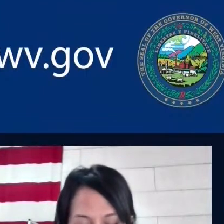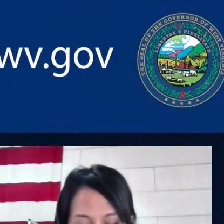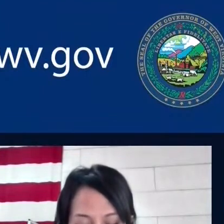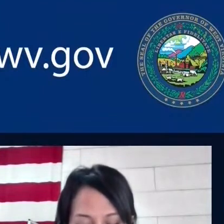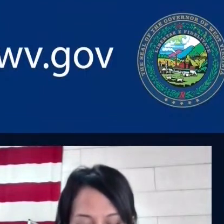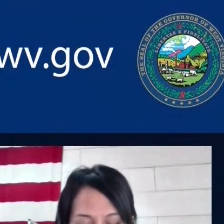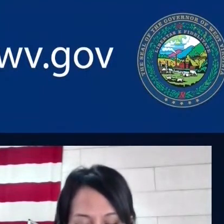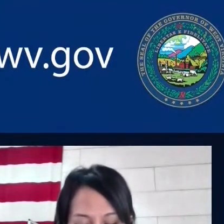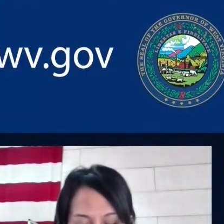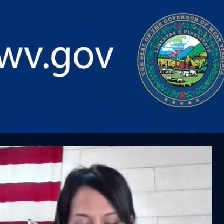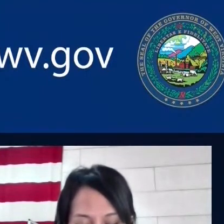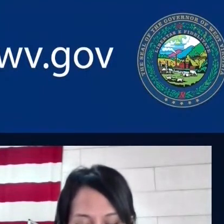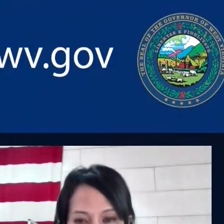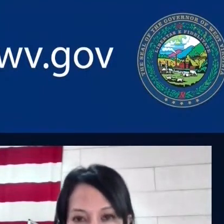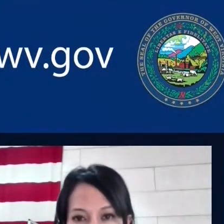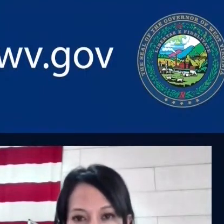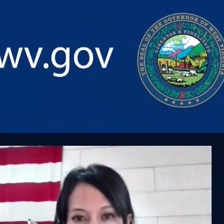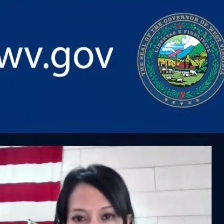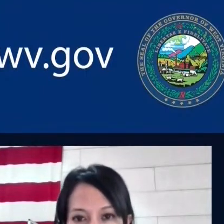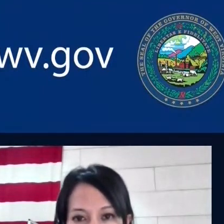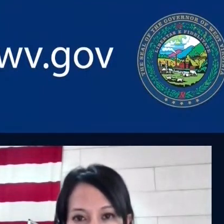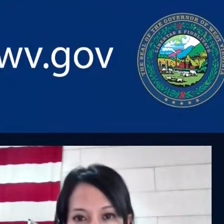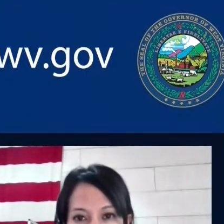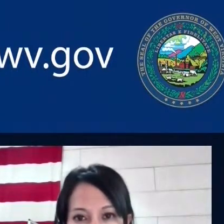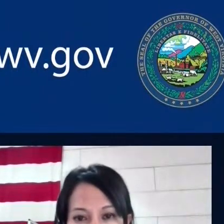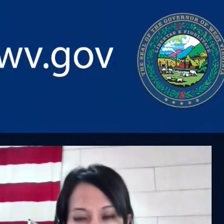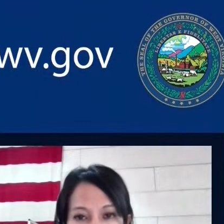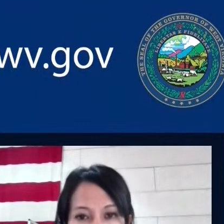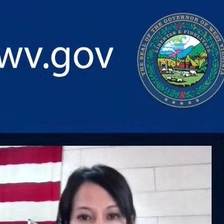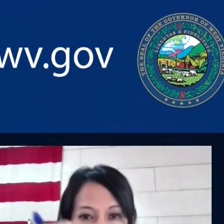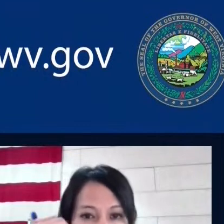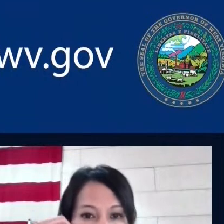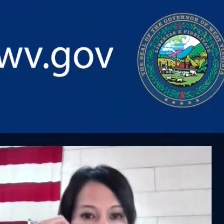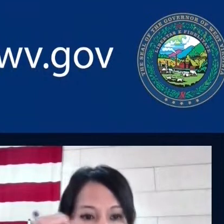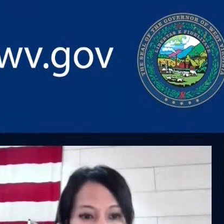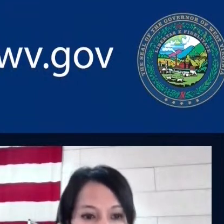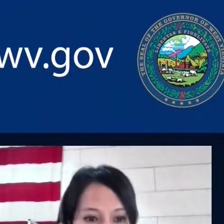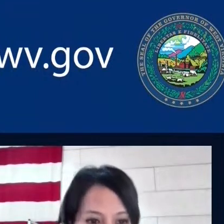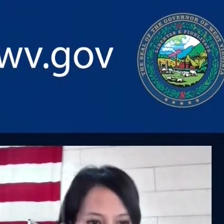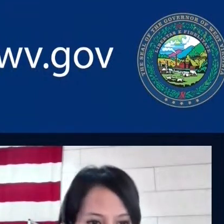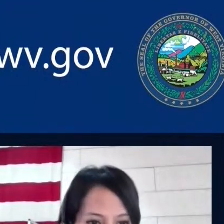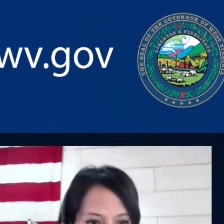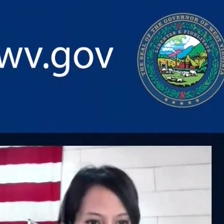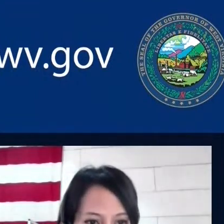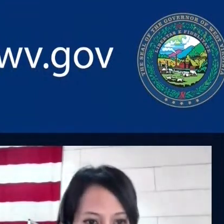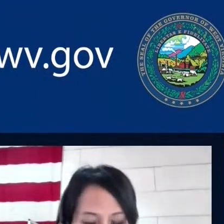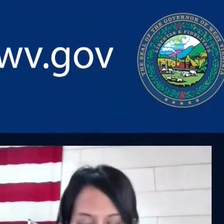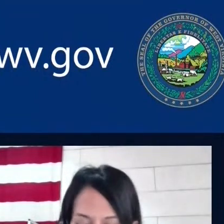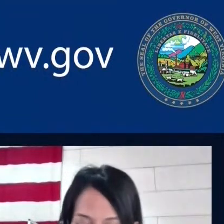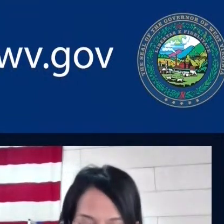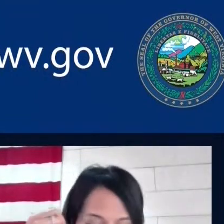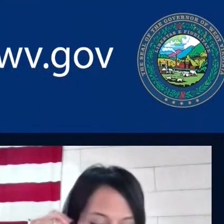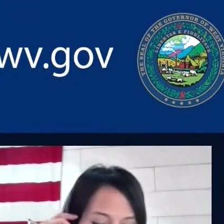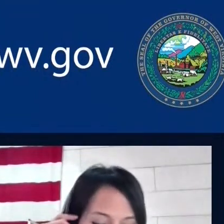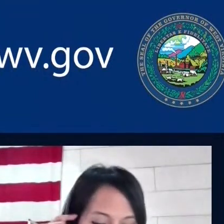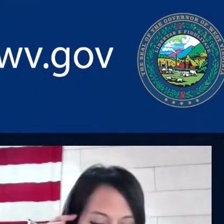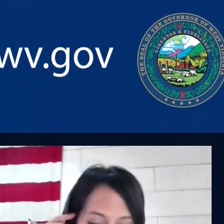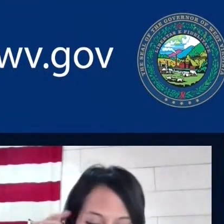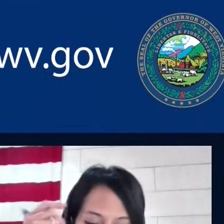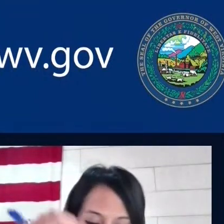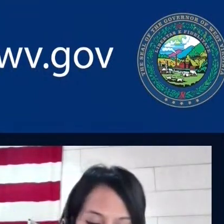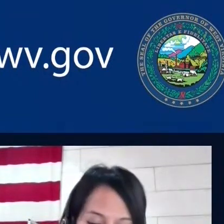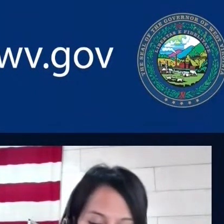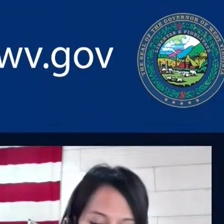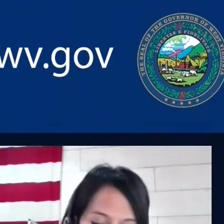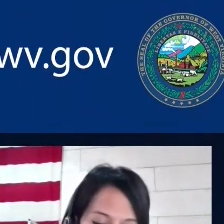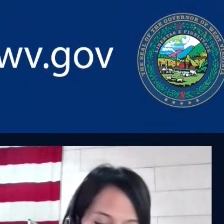11. I thank you for taking a moment for the question. I have one for Dr. Marsh. It's almost a theoretical, but it